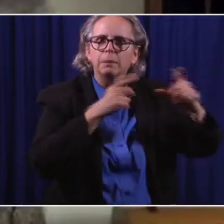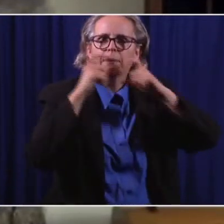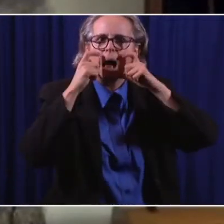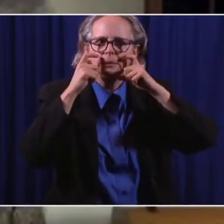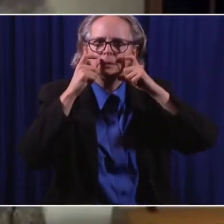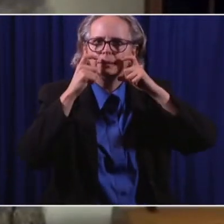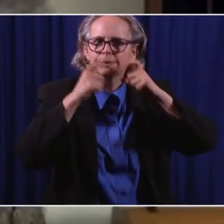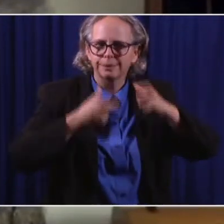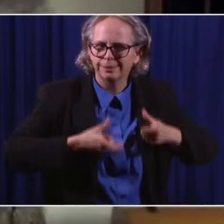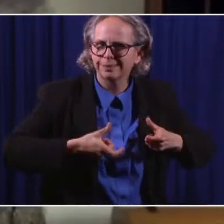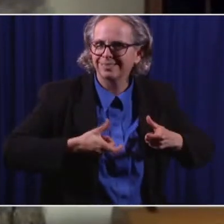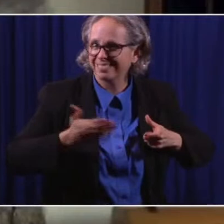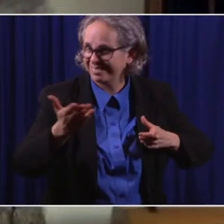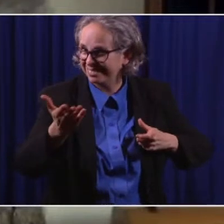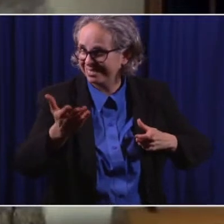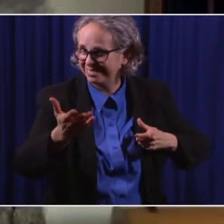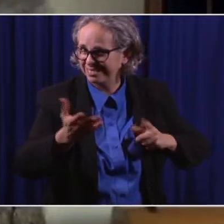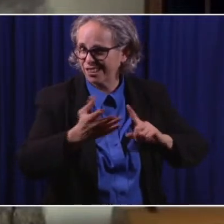Don't